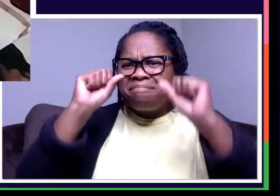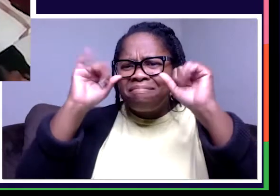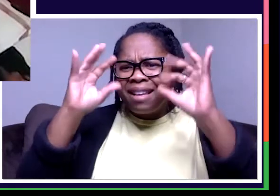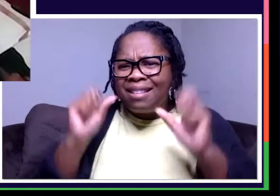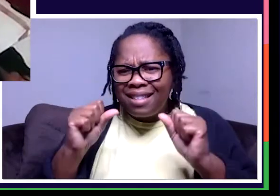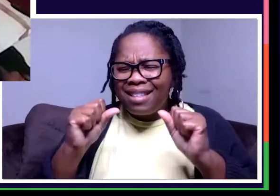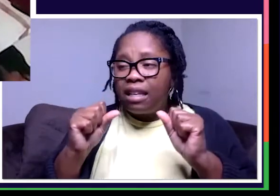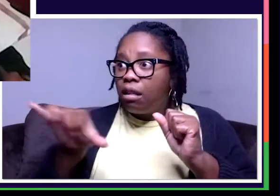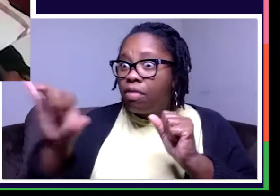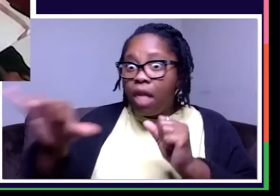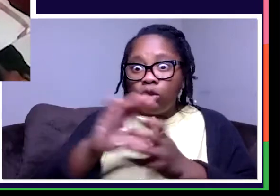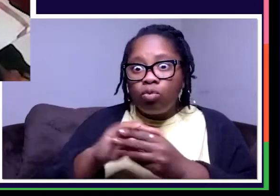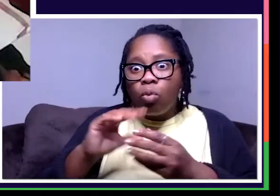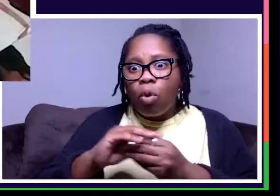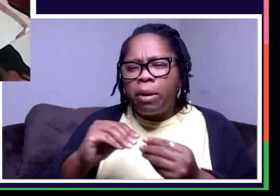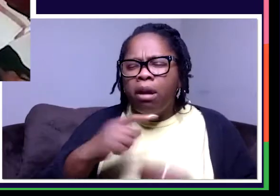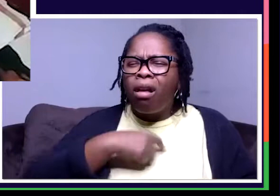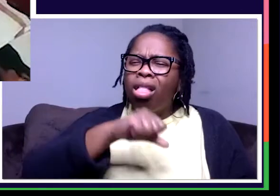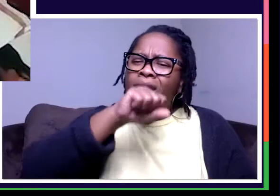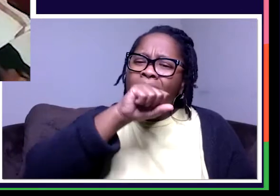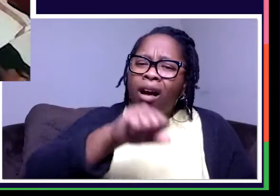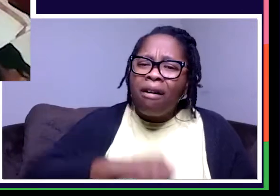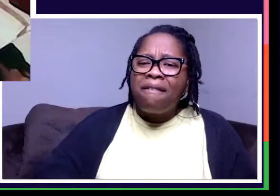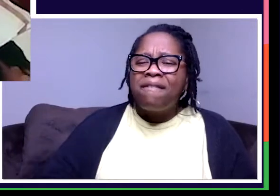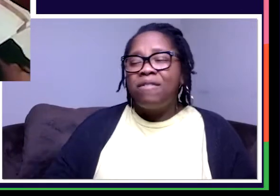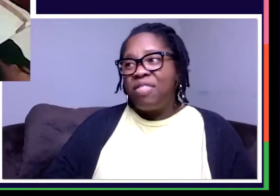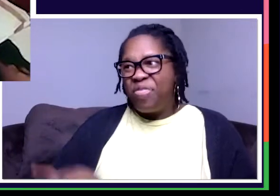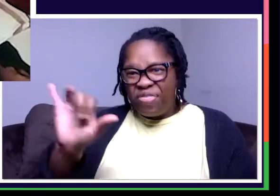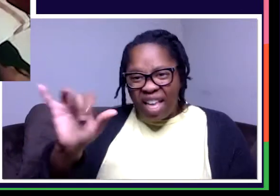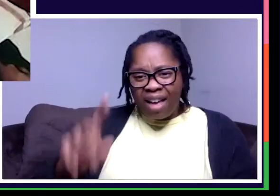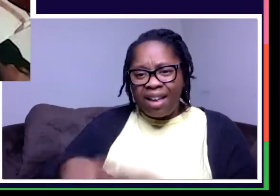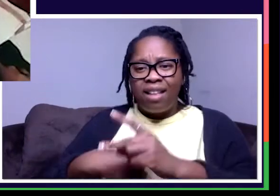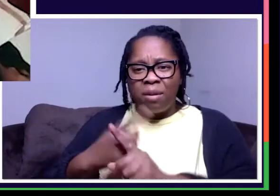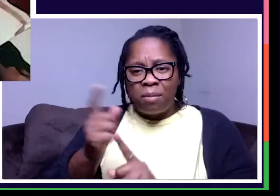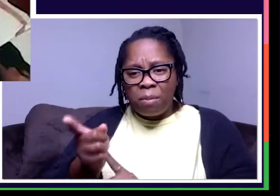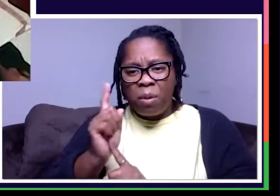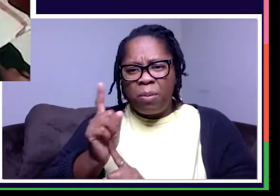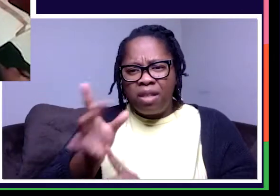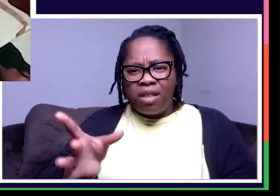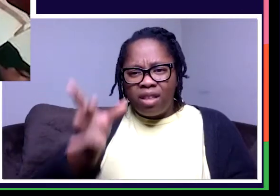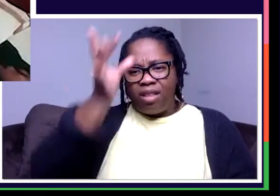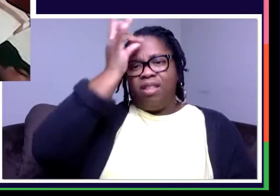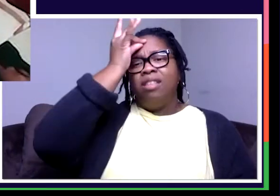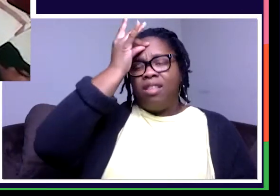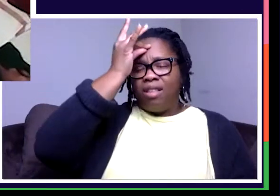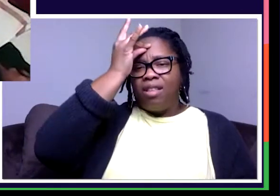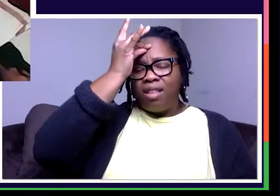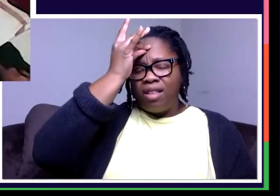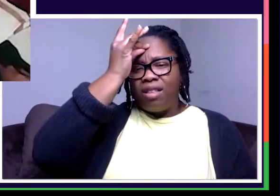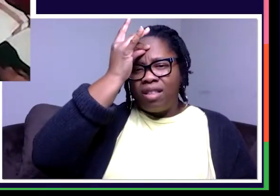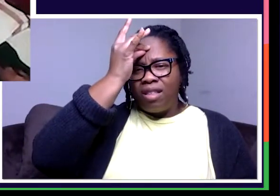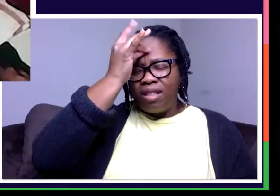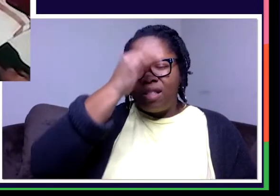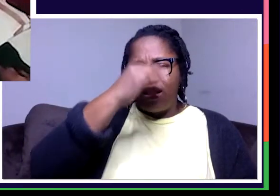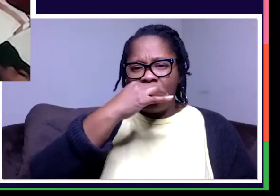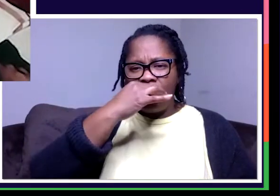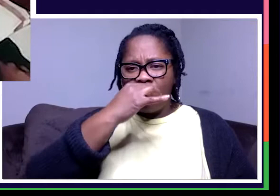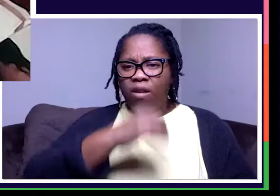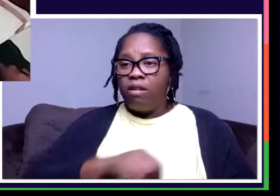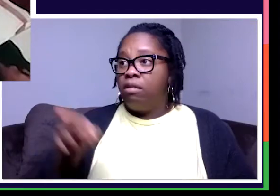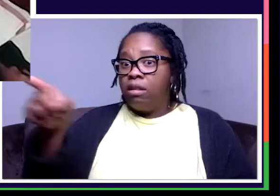do. I love that story. Those are the moments that stick with us, and